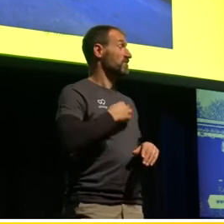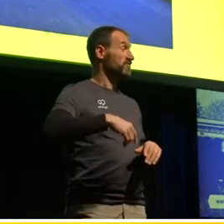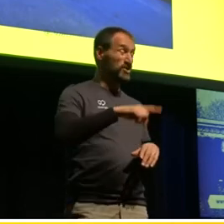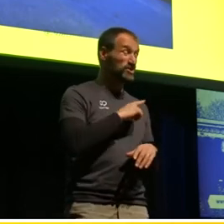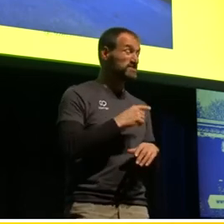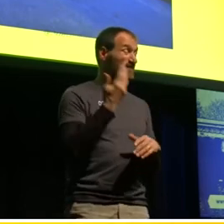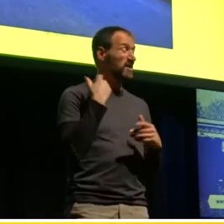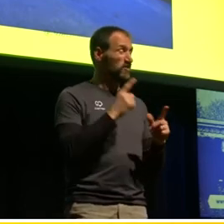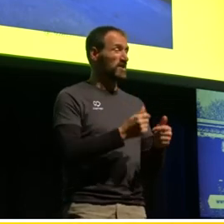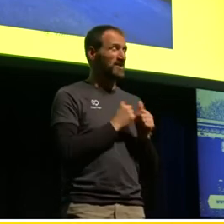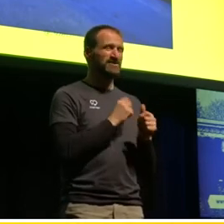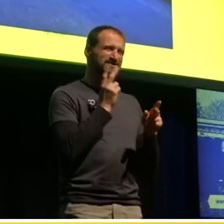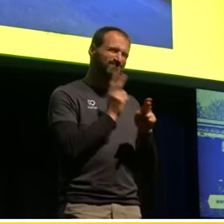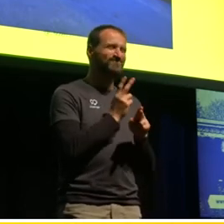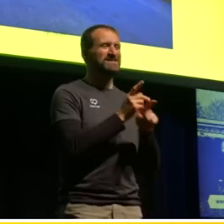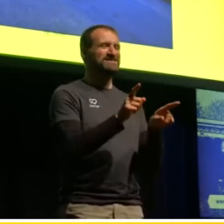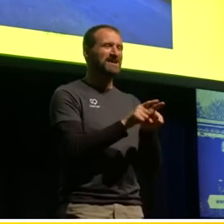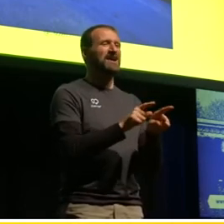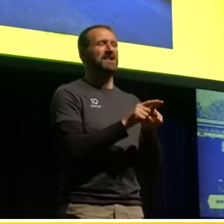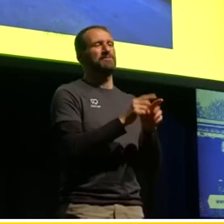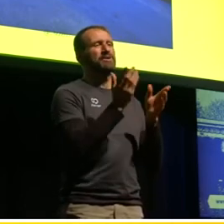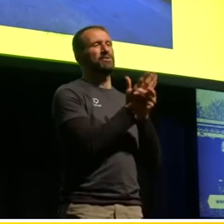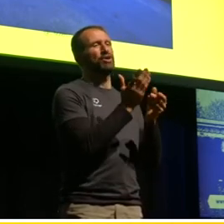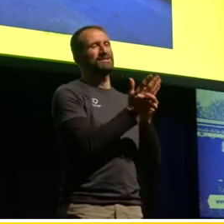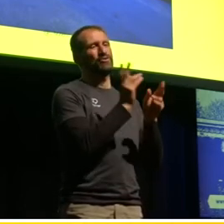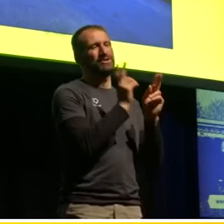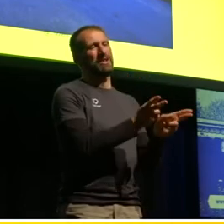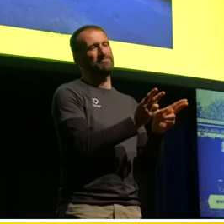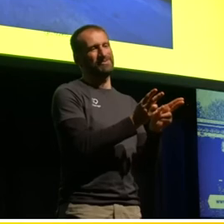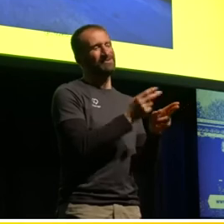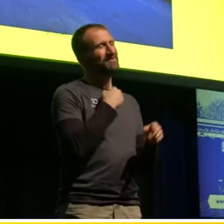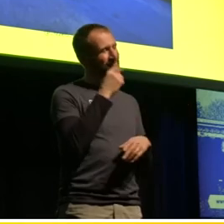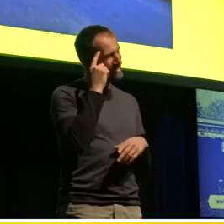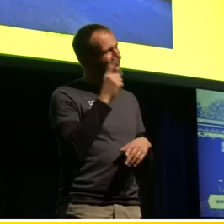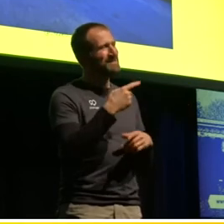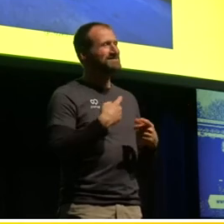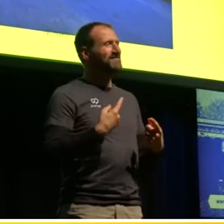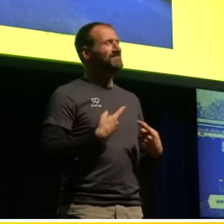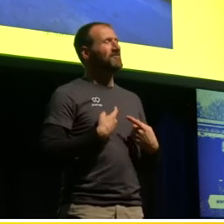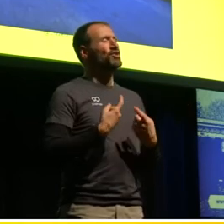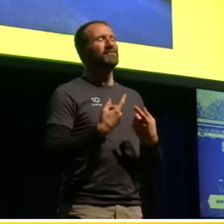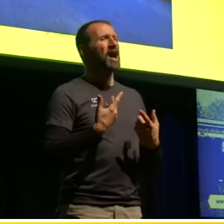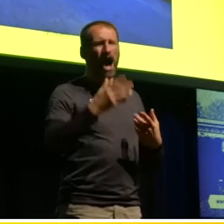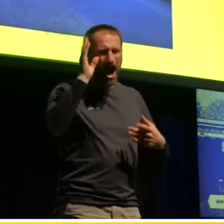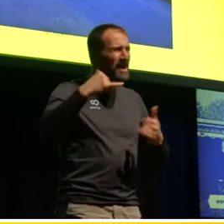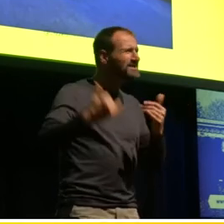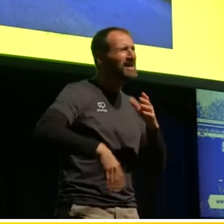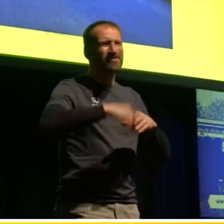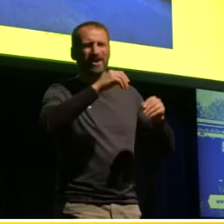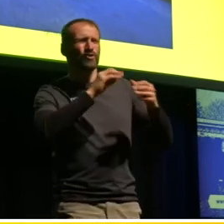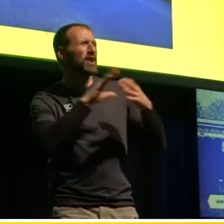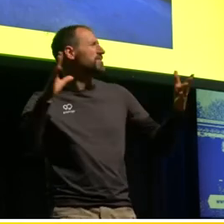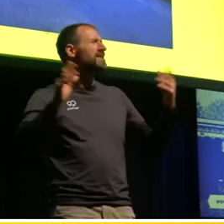same repository. I know it's very tempting that you start and, hey, this is all independent completely with different Git